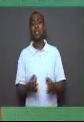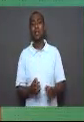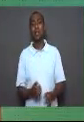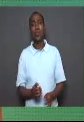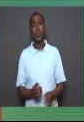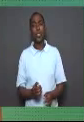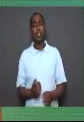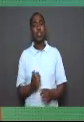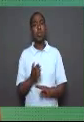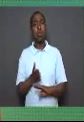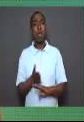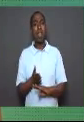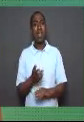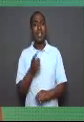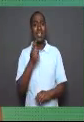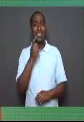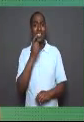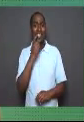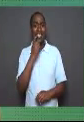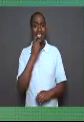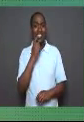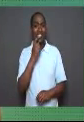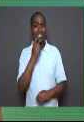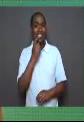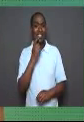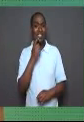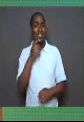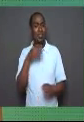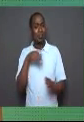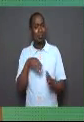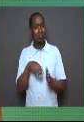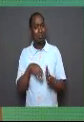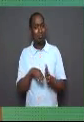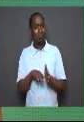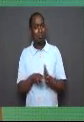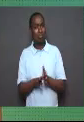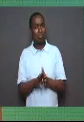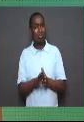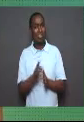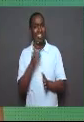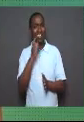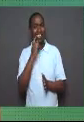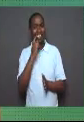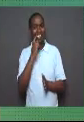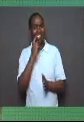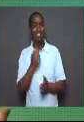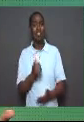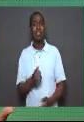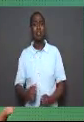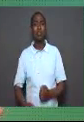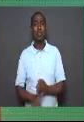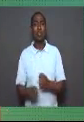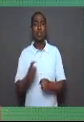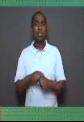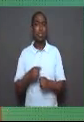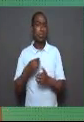Eventually, teeth are lost due to periodontal disease. Before we